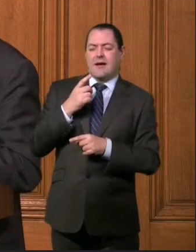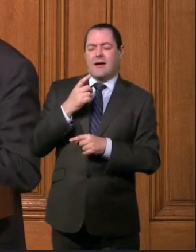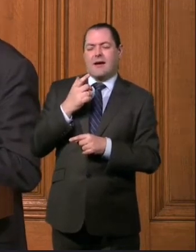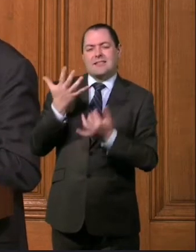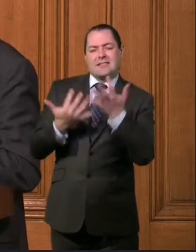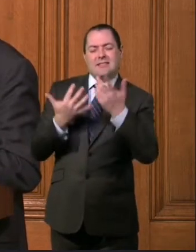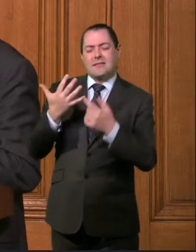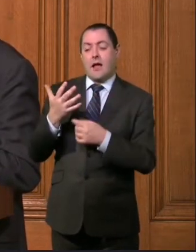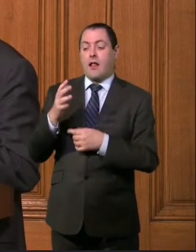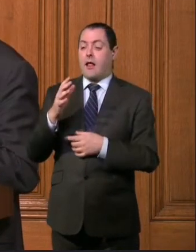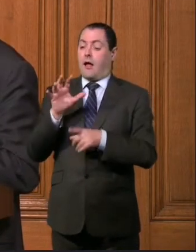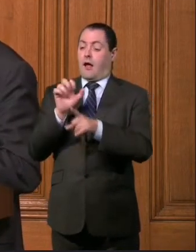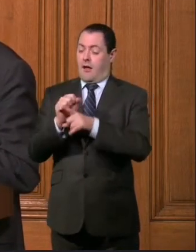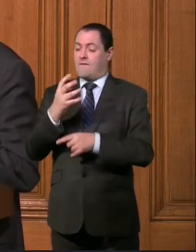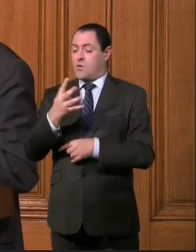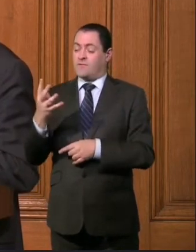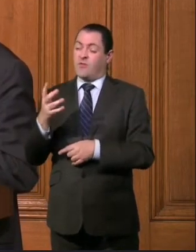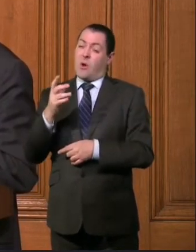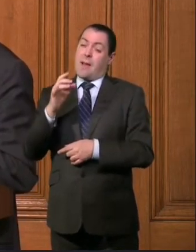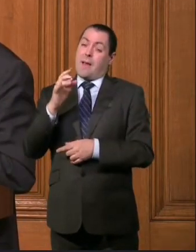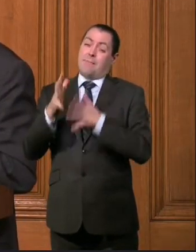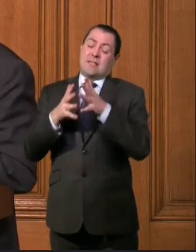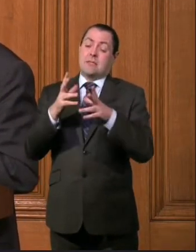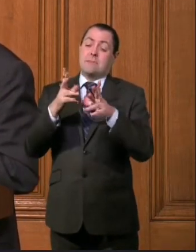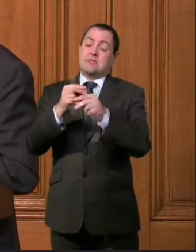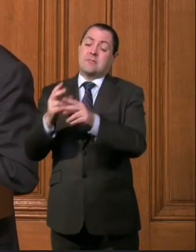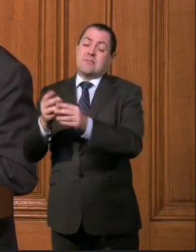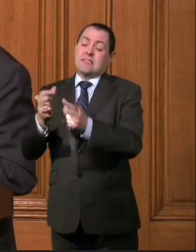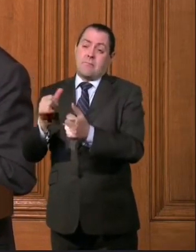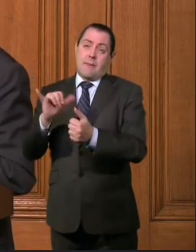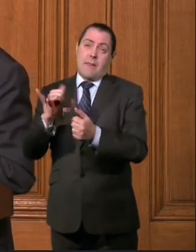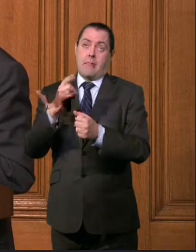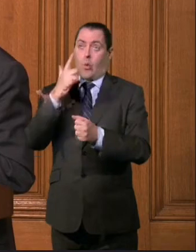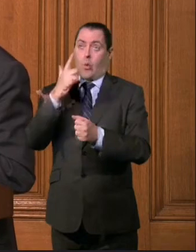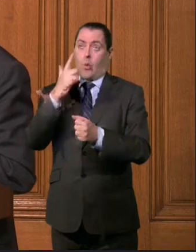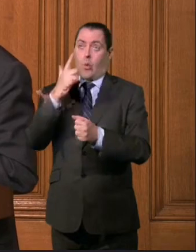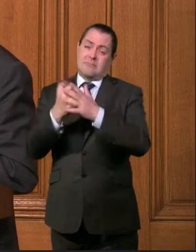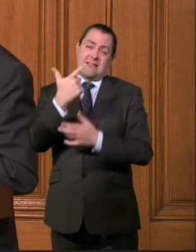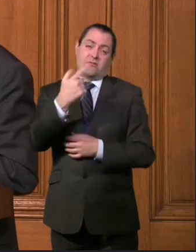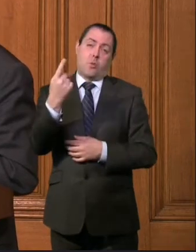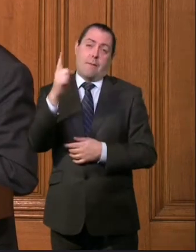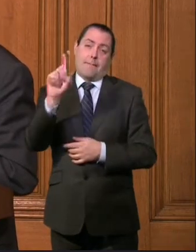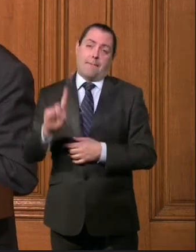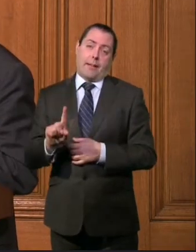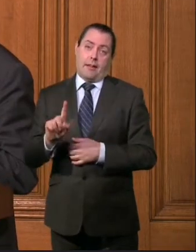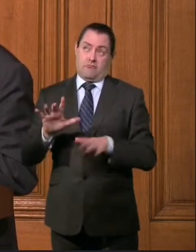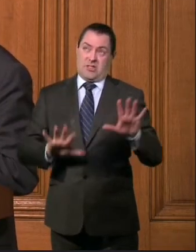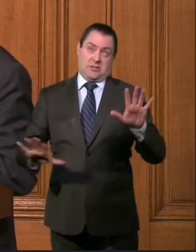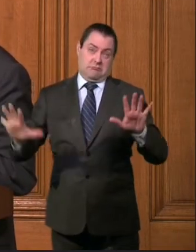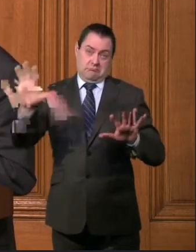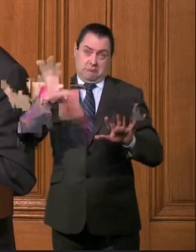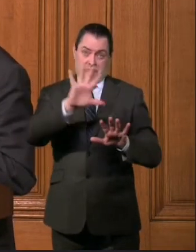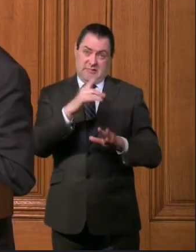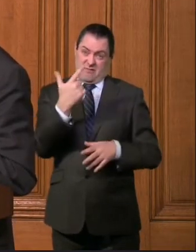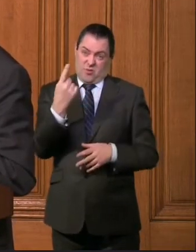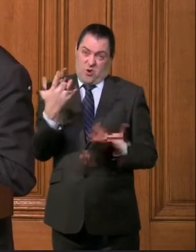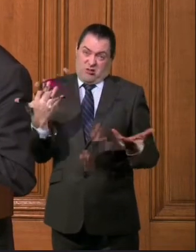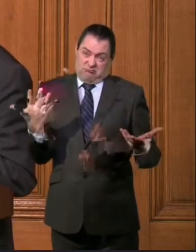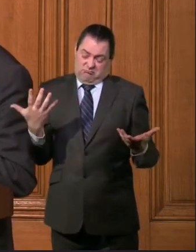There will be cases here. There'll be cases all over the world of these variants. The key thing is to